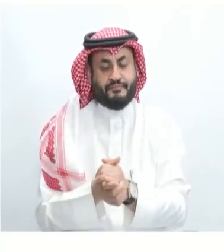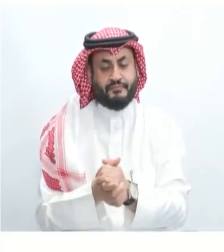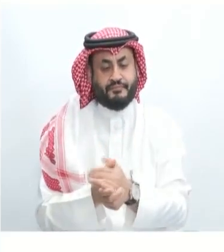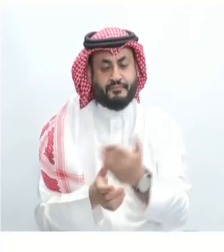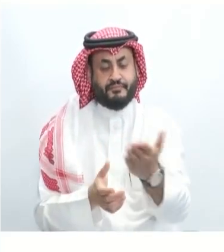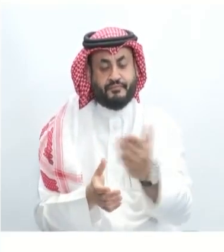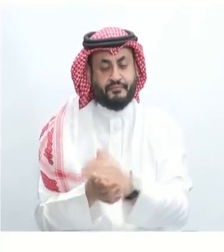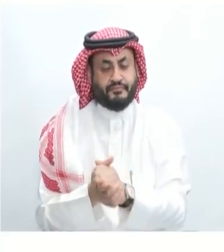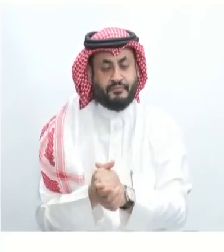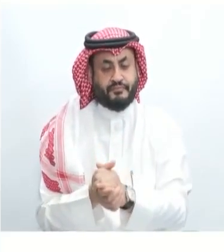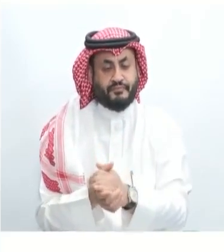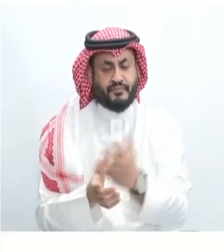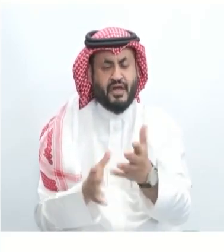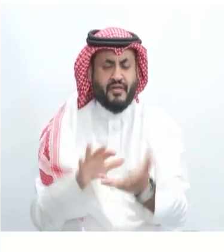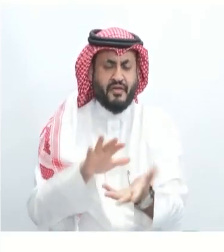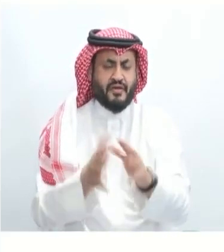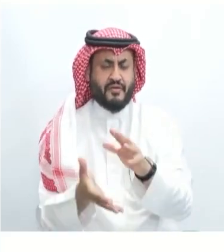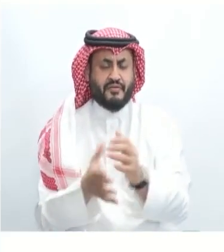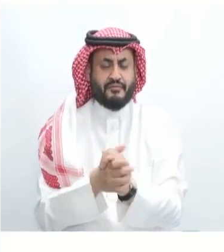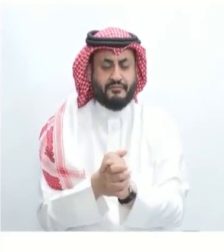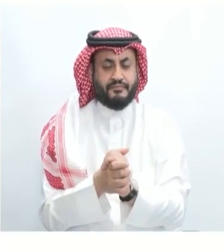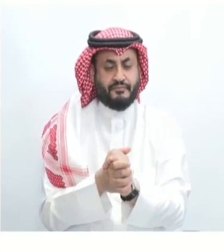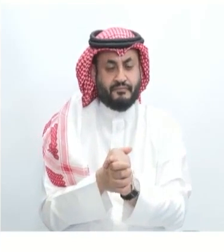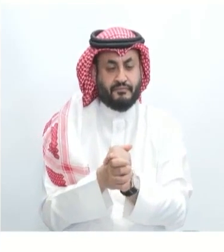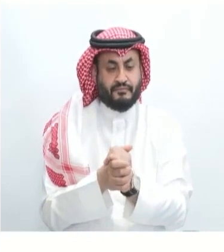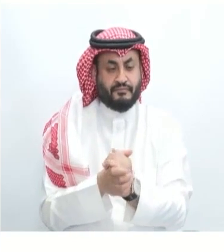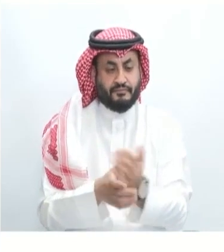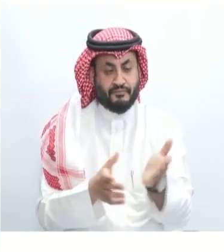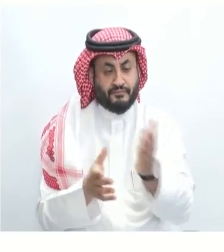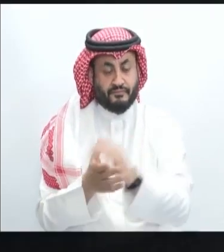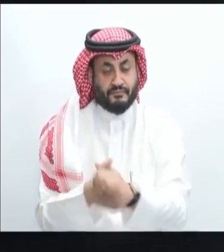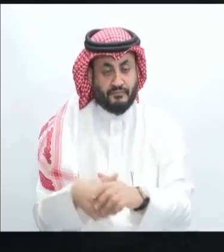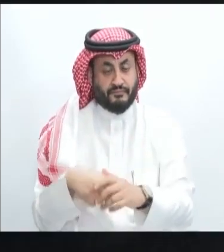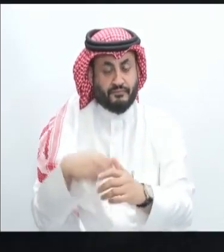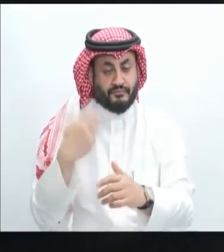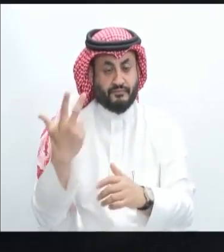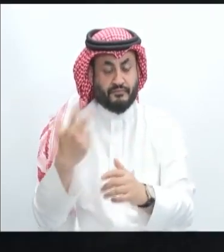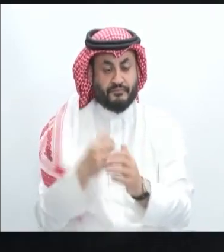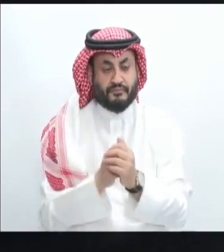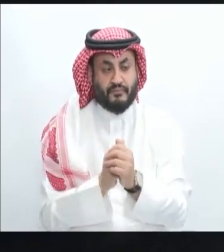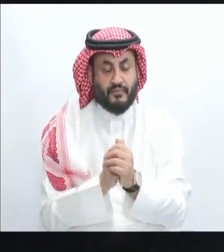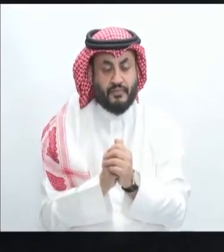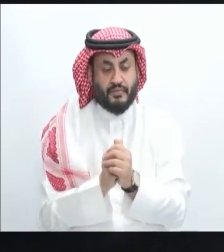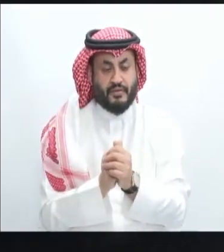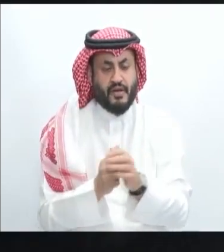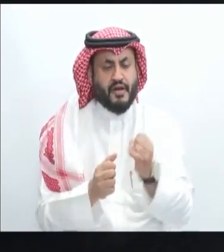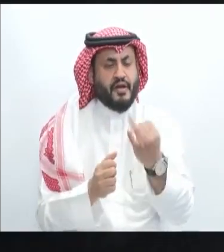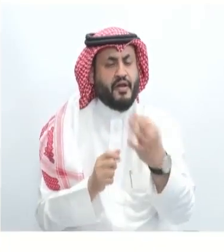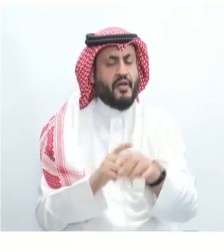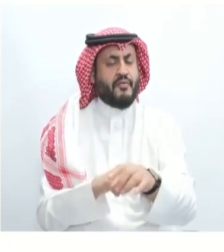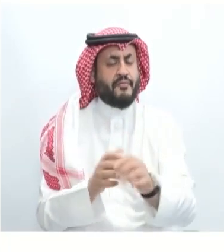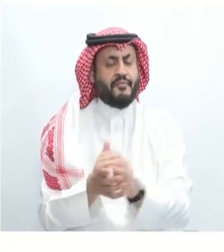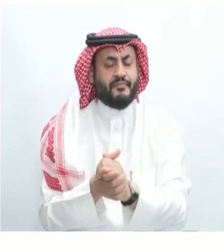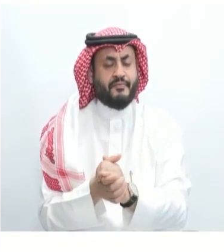put a tick mark here. Now, let's move on to number three. How many times do